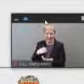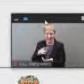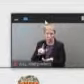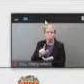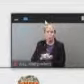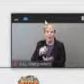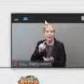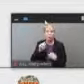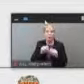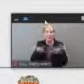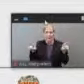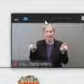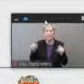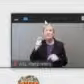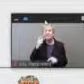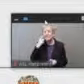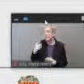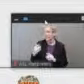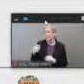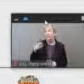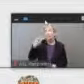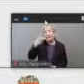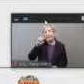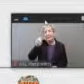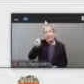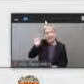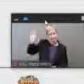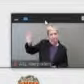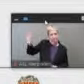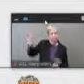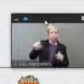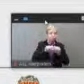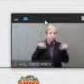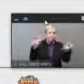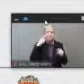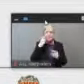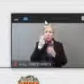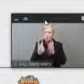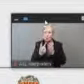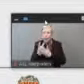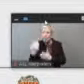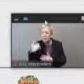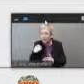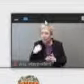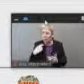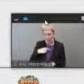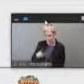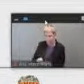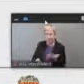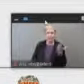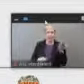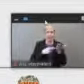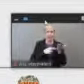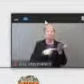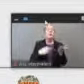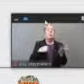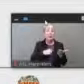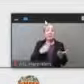of the media, this went out from the Public Education Department just a couple hours ago. We're seeing